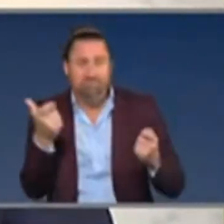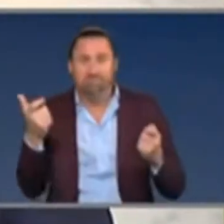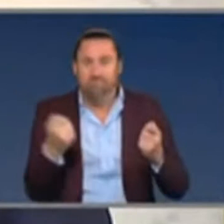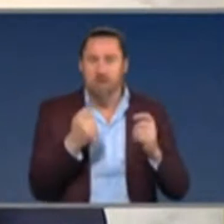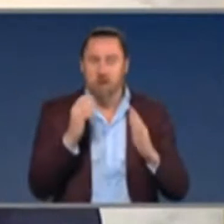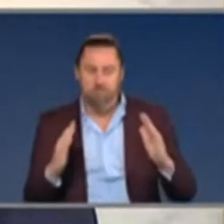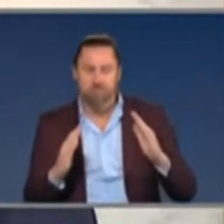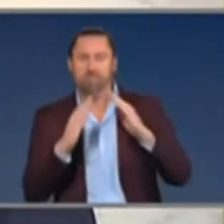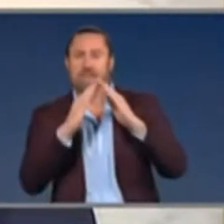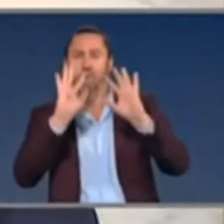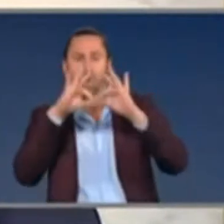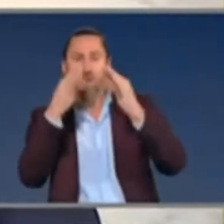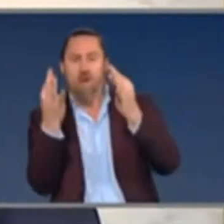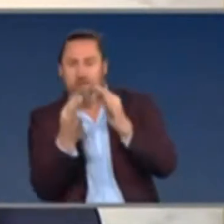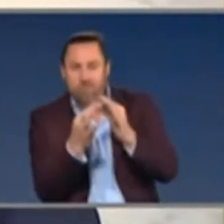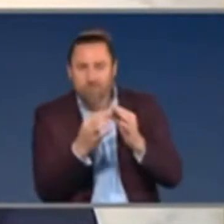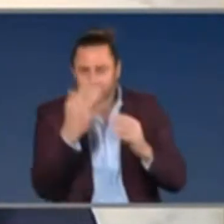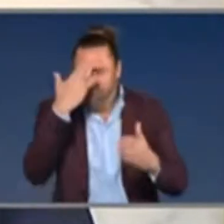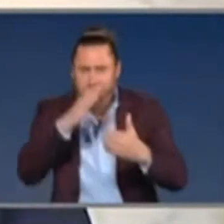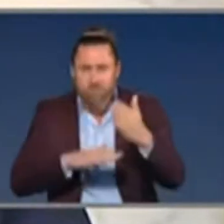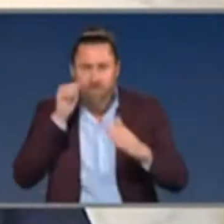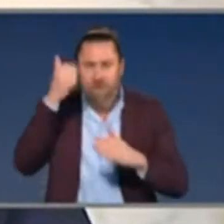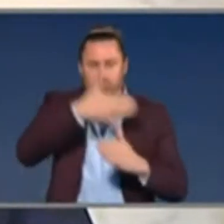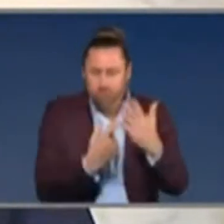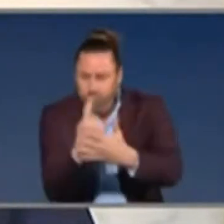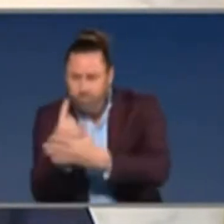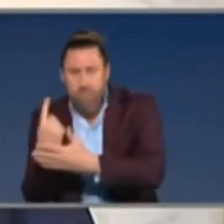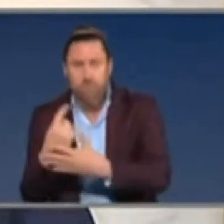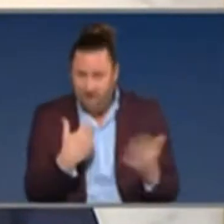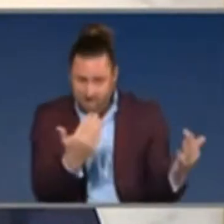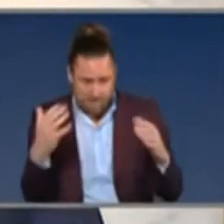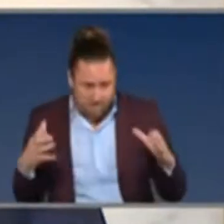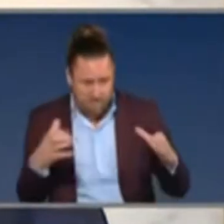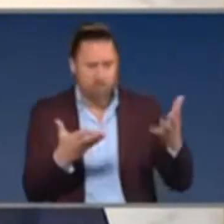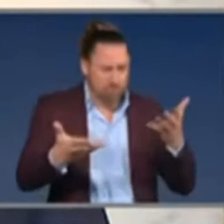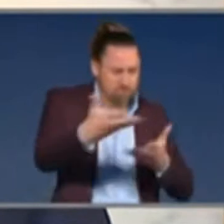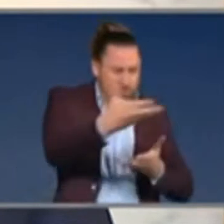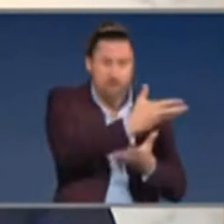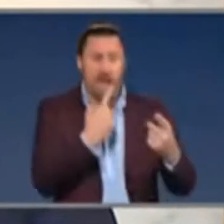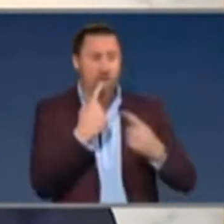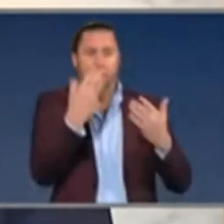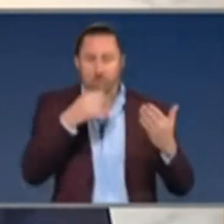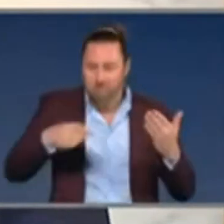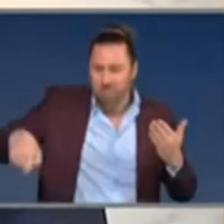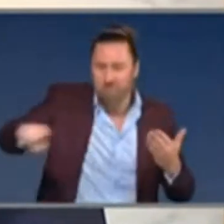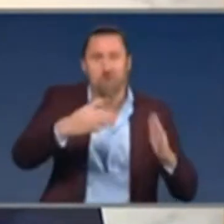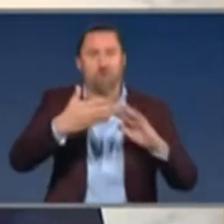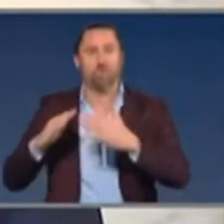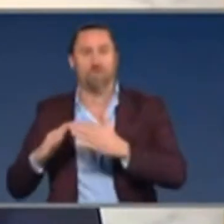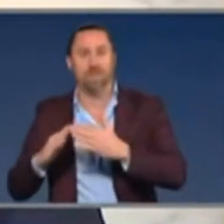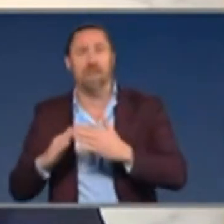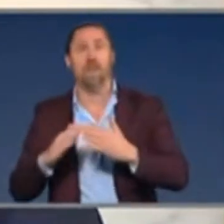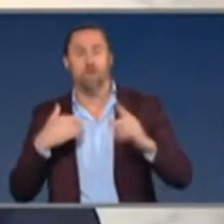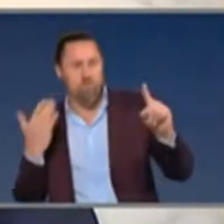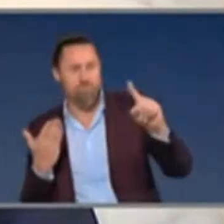But the more people that were involved, the greater the depth of discussion around what do these targets